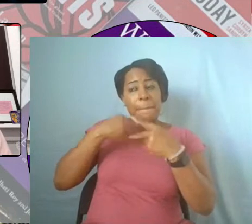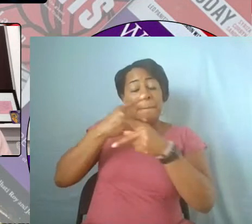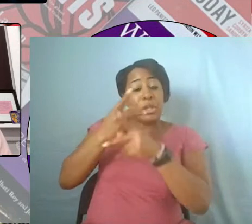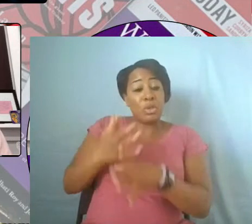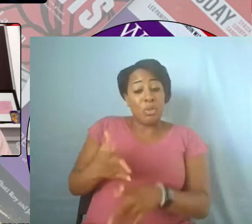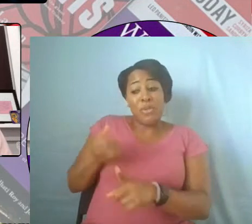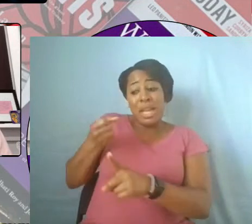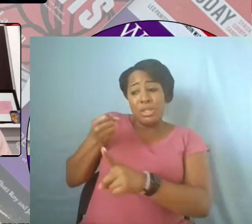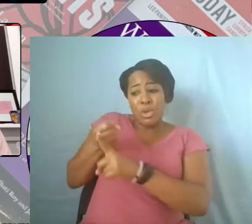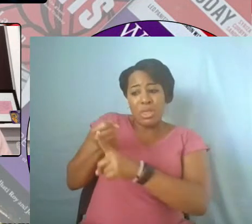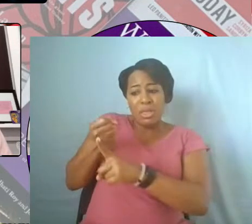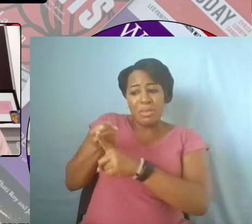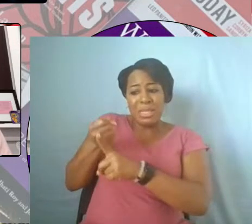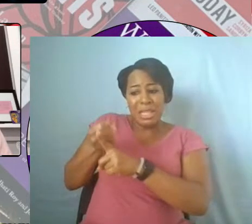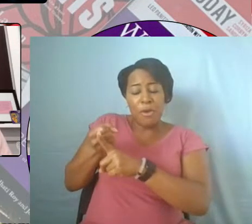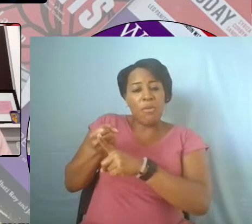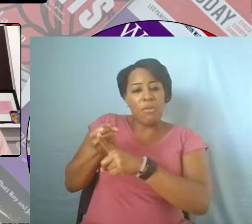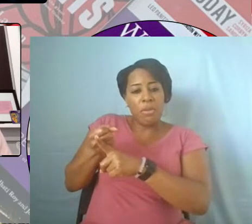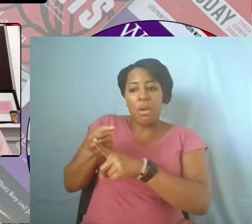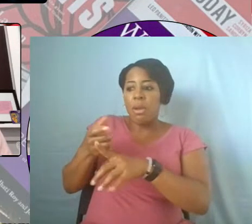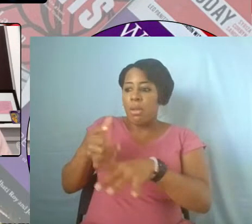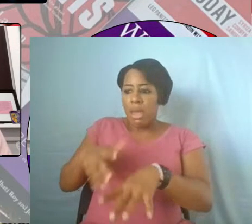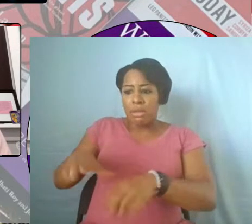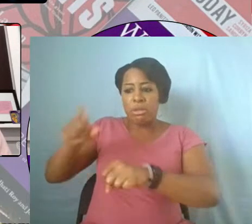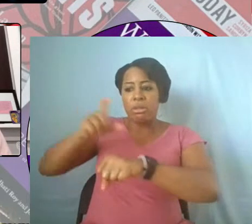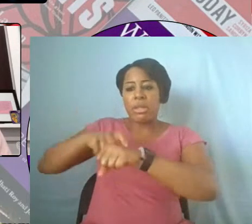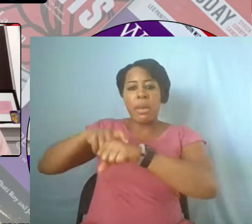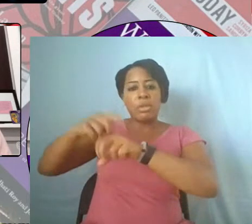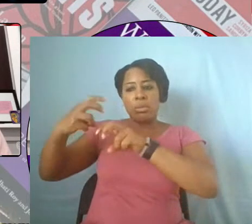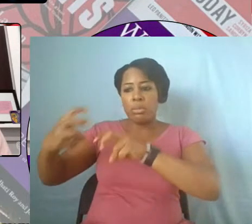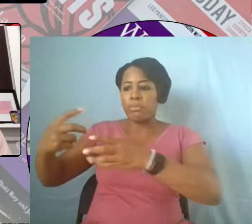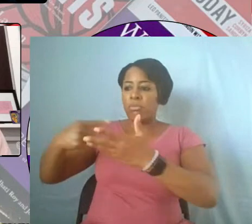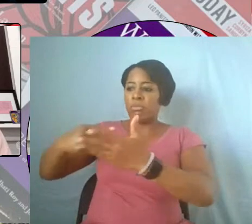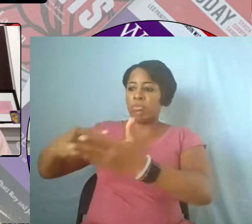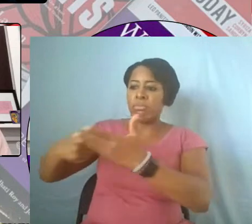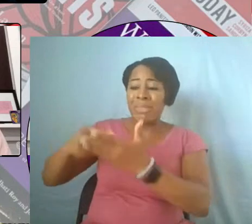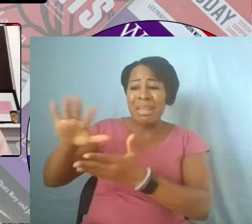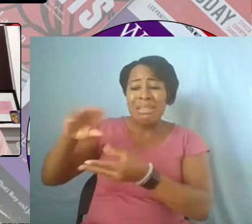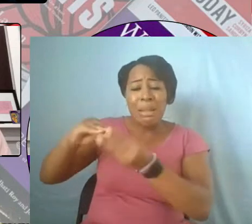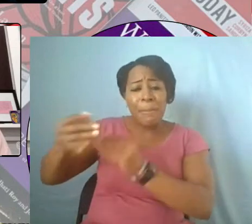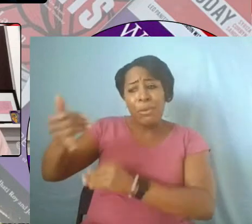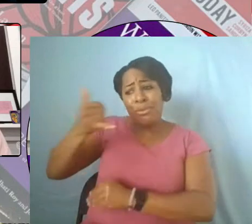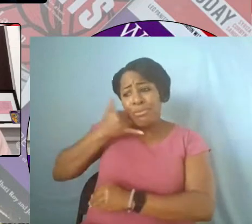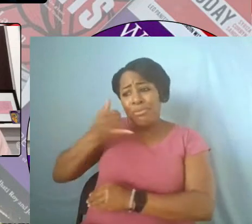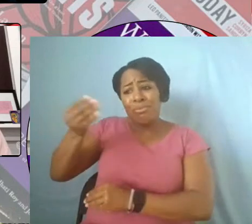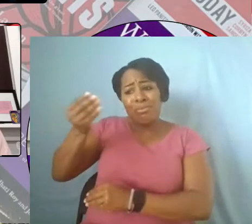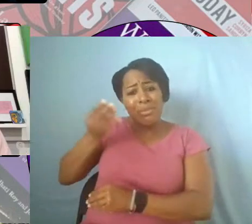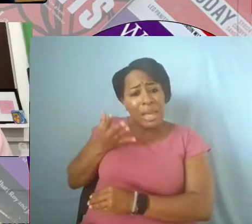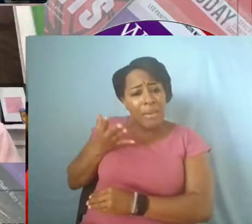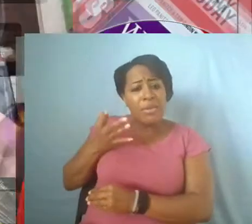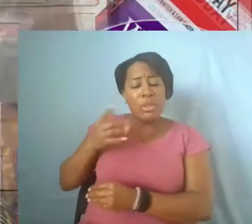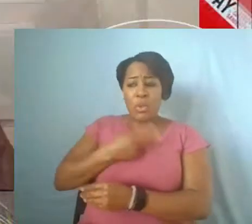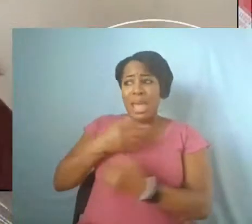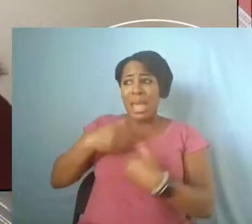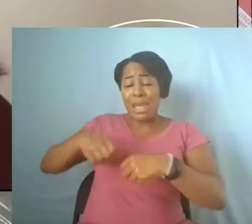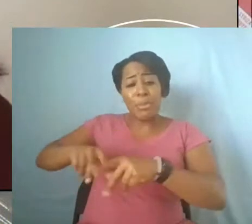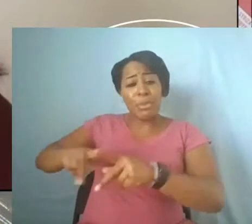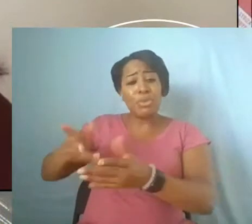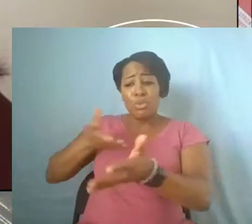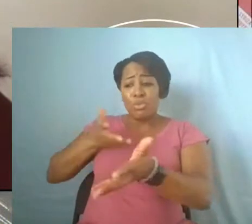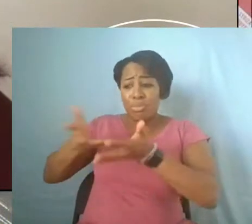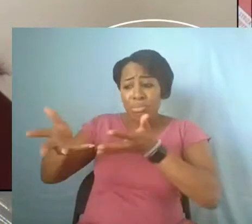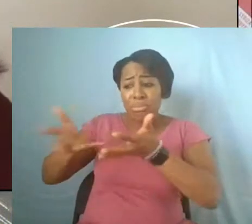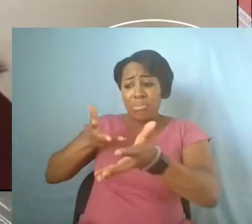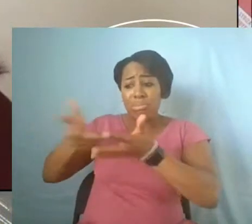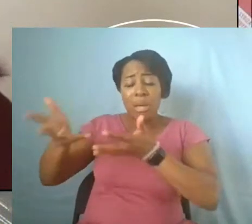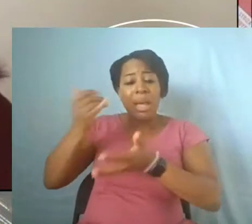the time to conversate with us, gave us his number, gave us opportunity to engage with him if we did have a